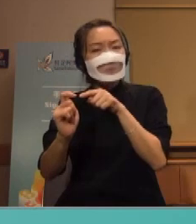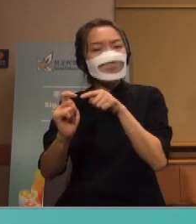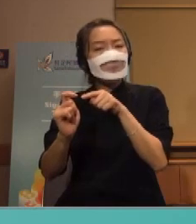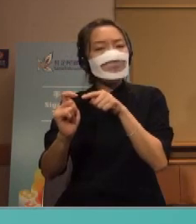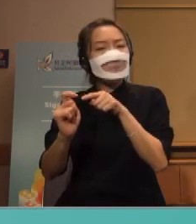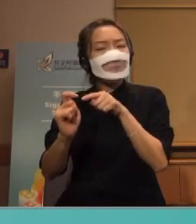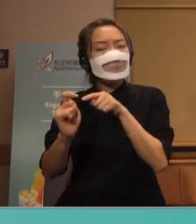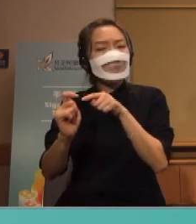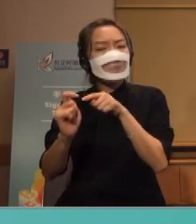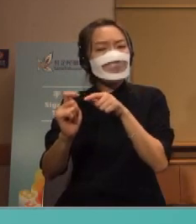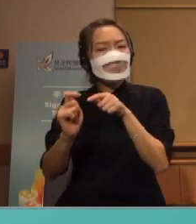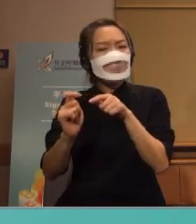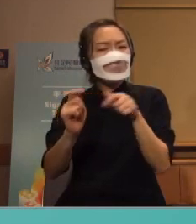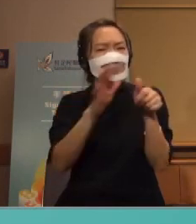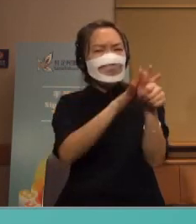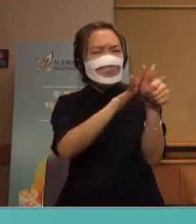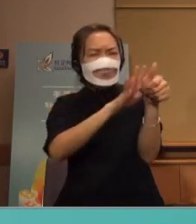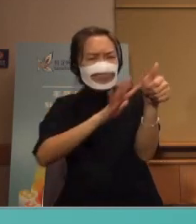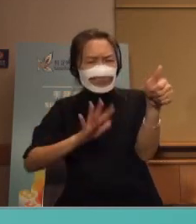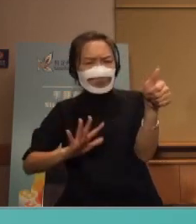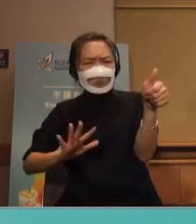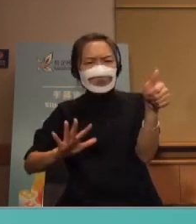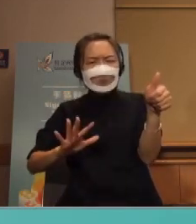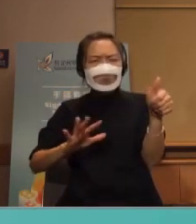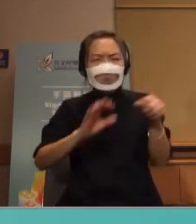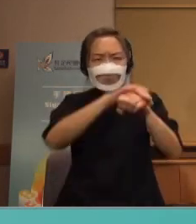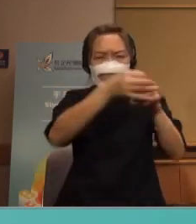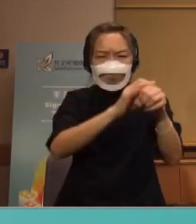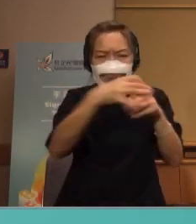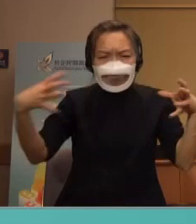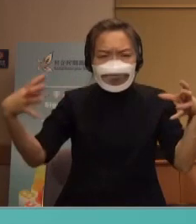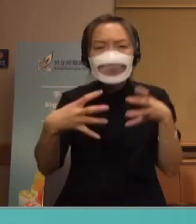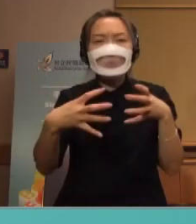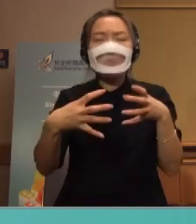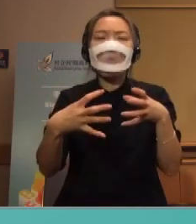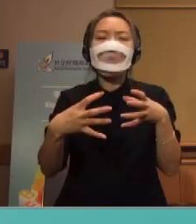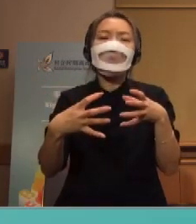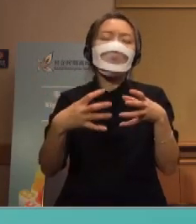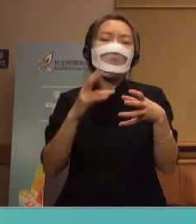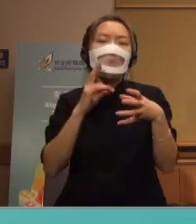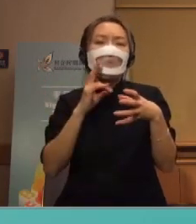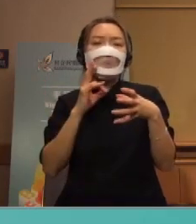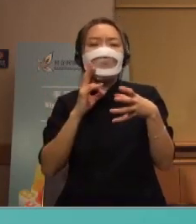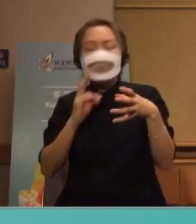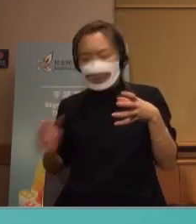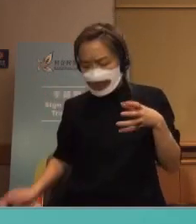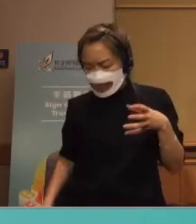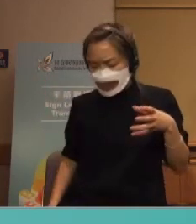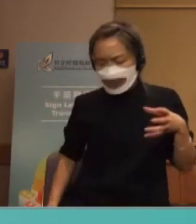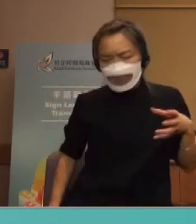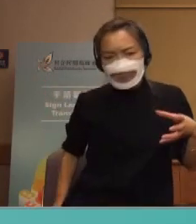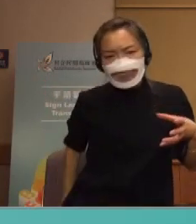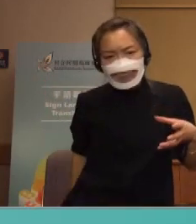Like in the sense that, like Metaverse, you can break down to the 3D virtual space, you can have the blockchain, you can have crypto and